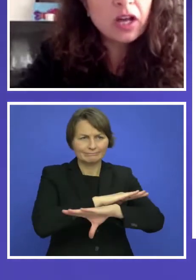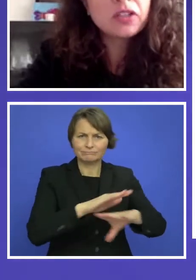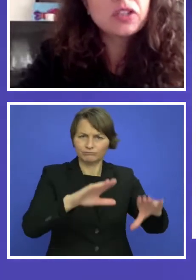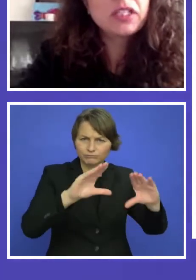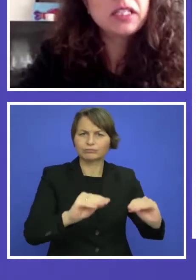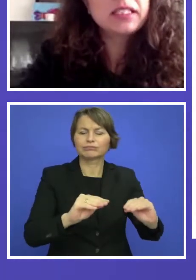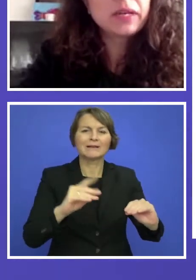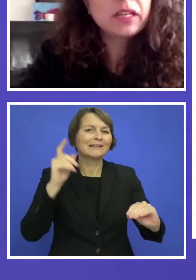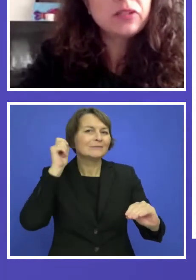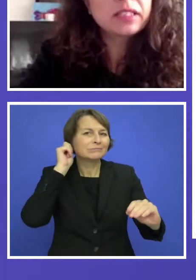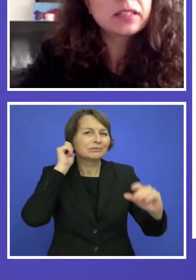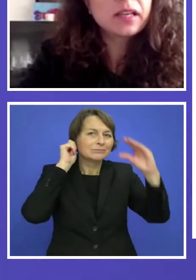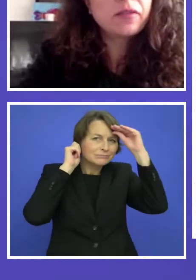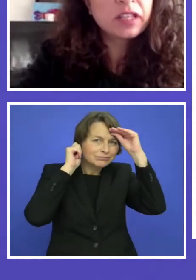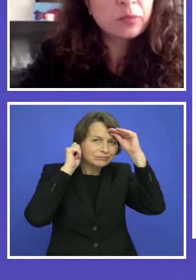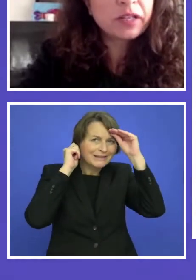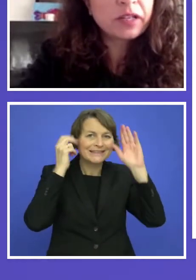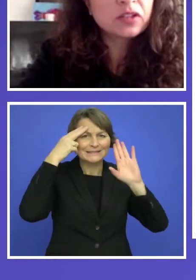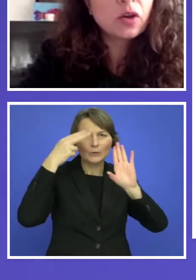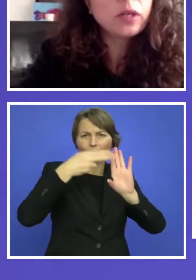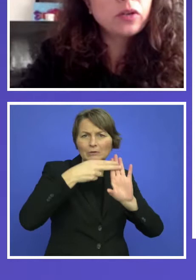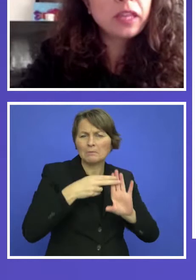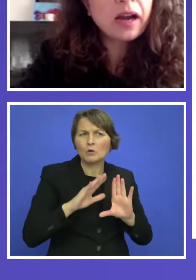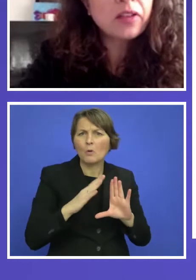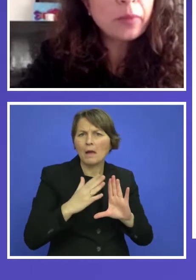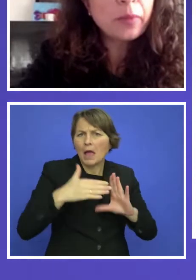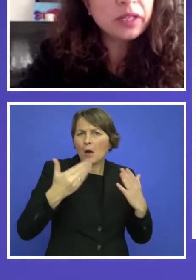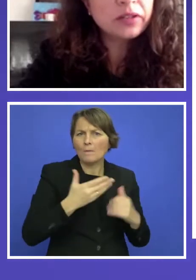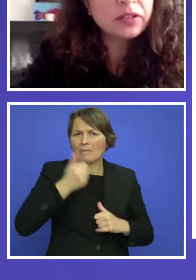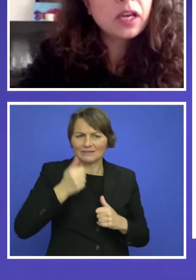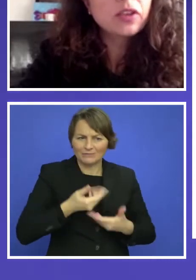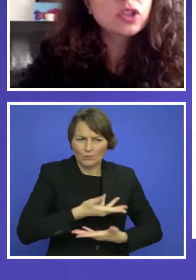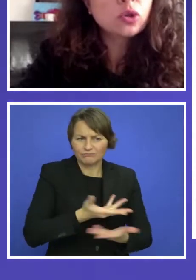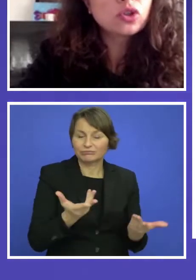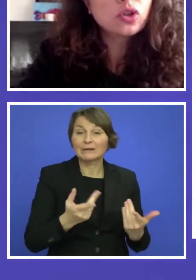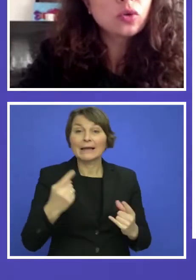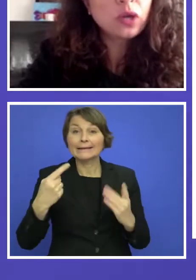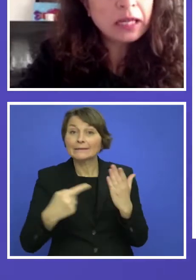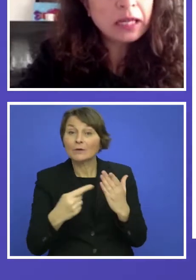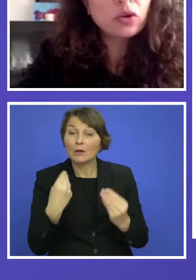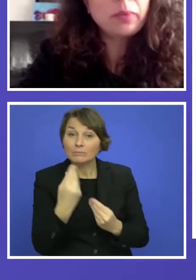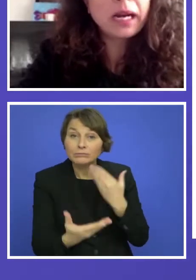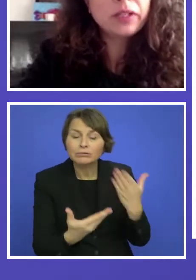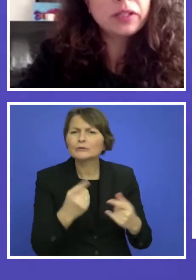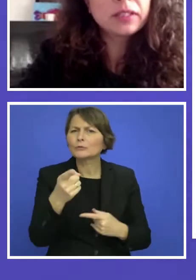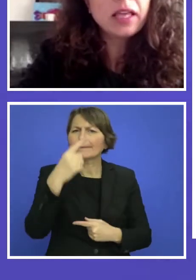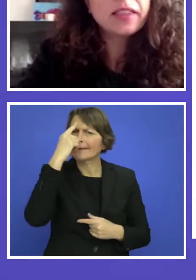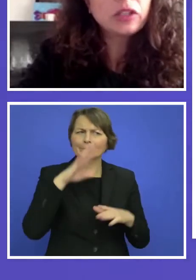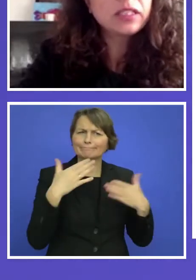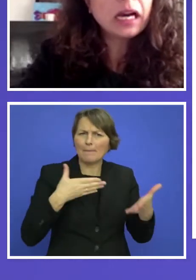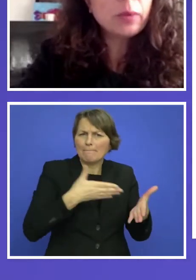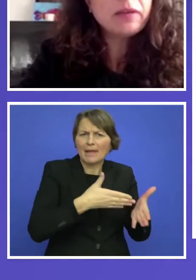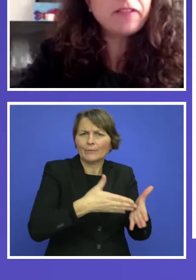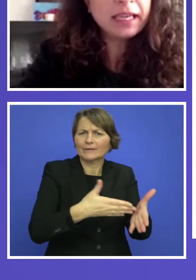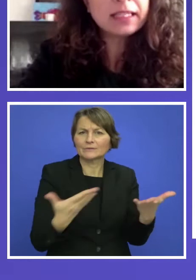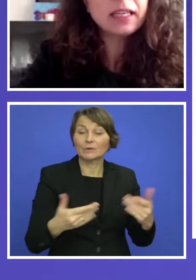new technologies and raise the interest for this profession. So what do you think are the barriers, the socio-cultural barriers that